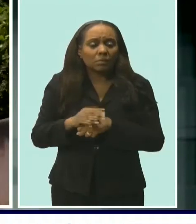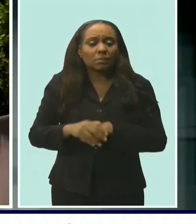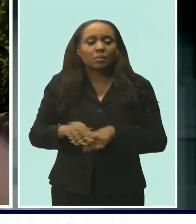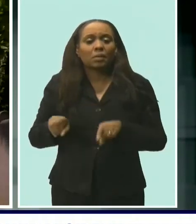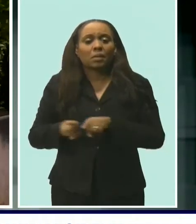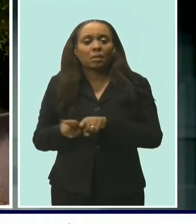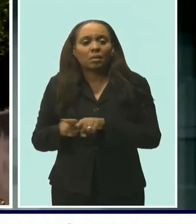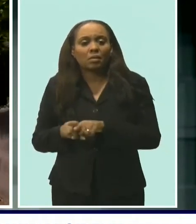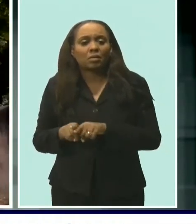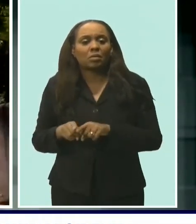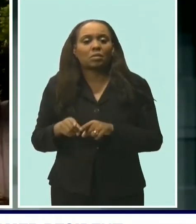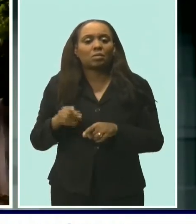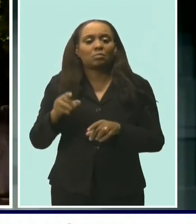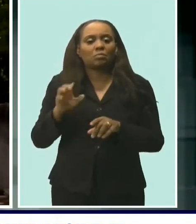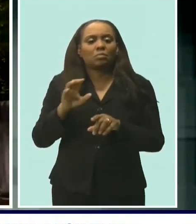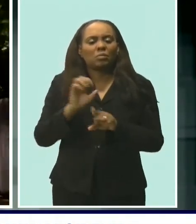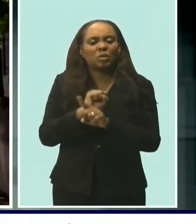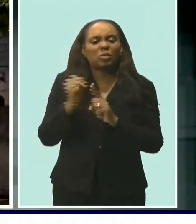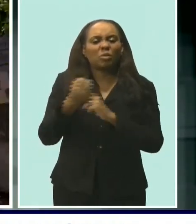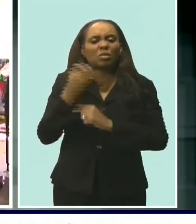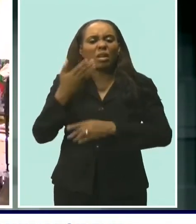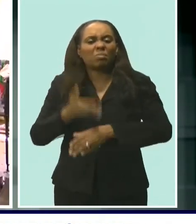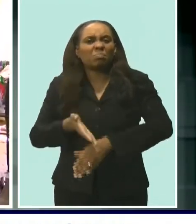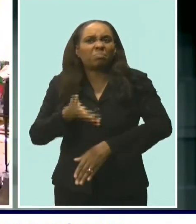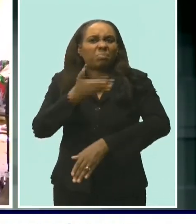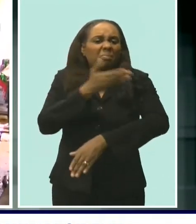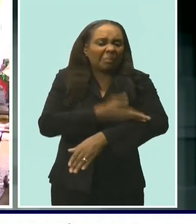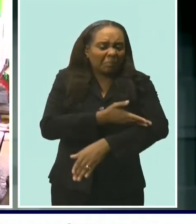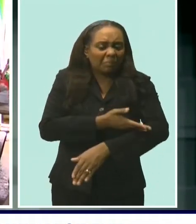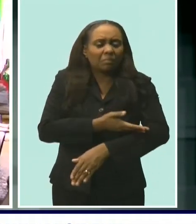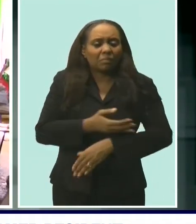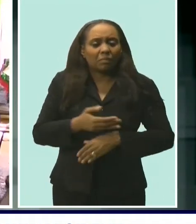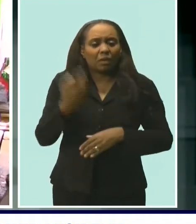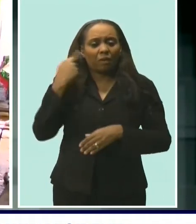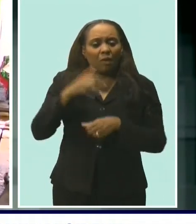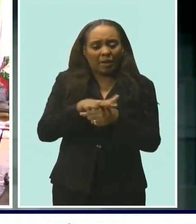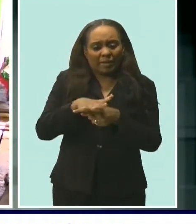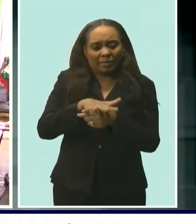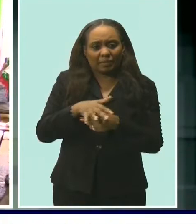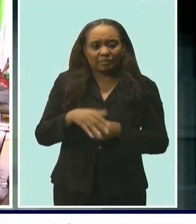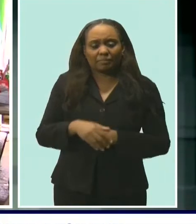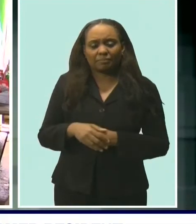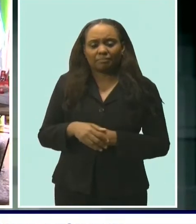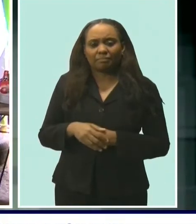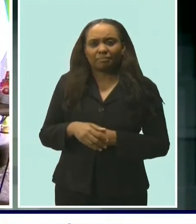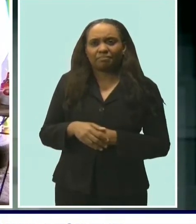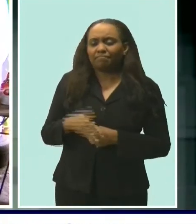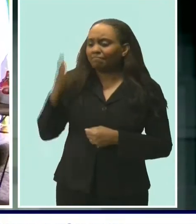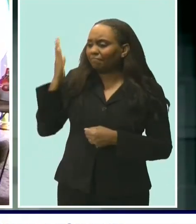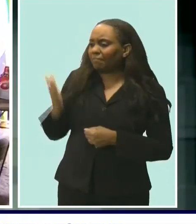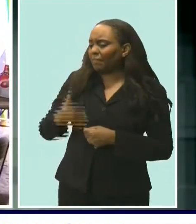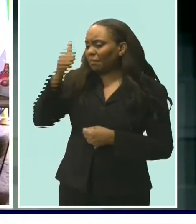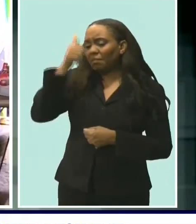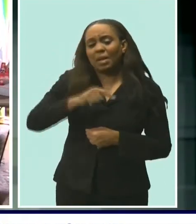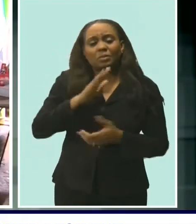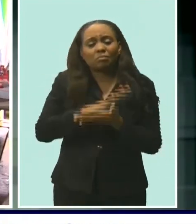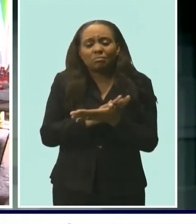to bringing social upgrades to the area. That man was so nice. I can't